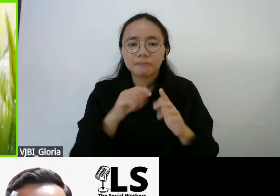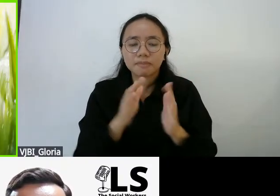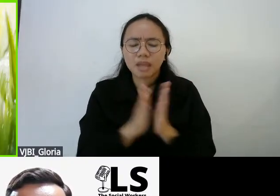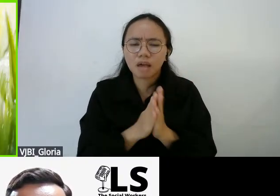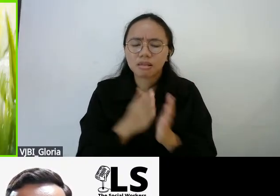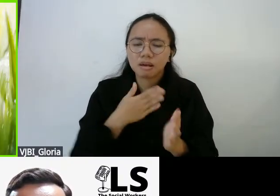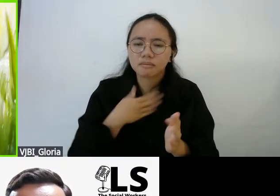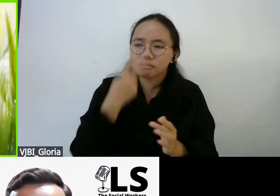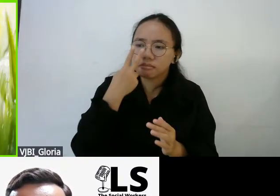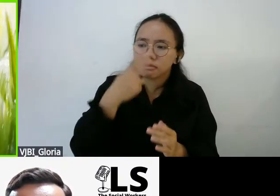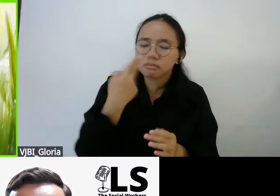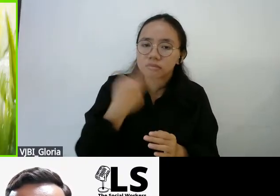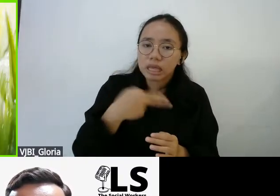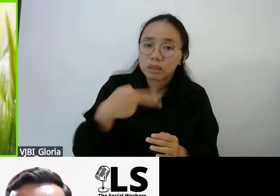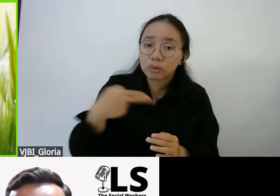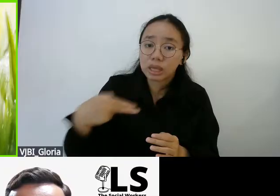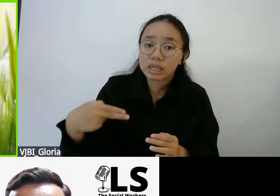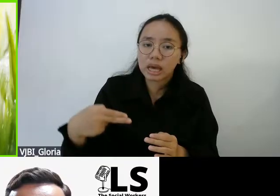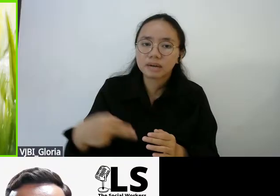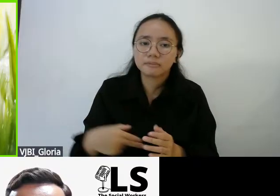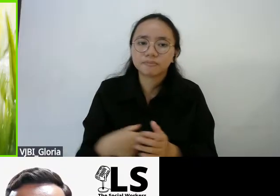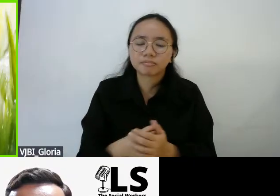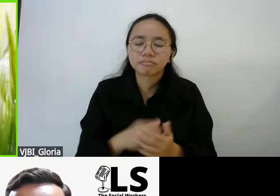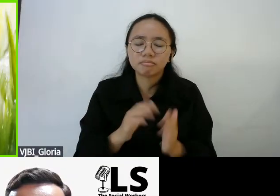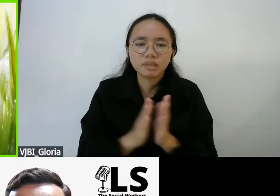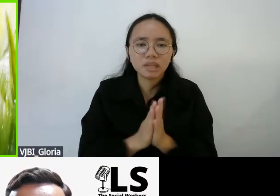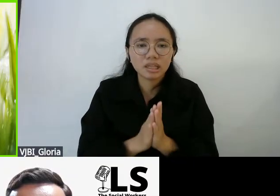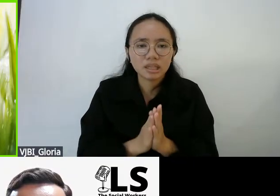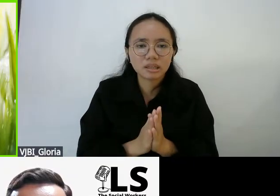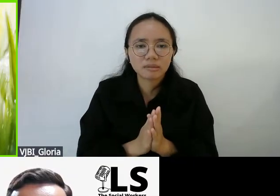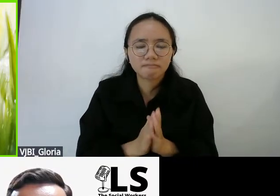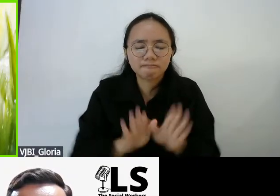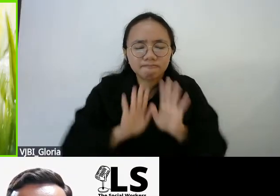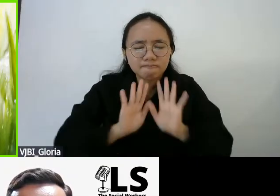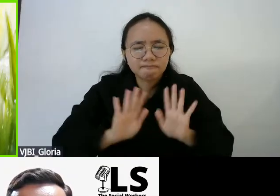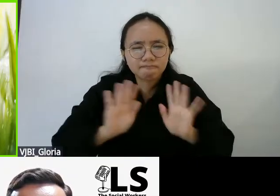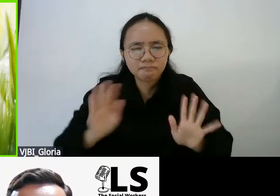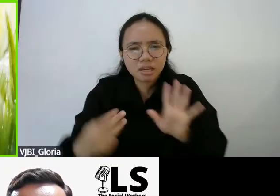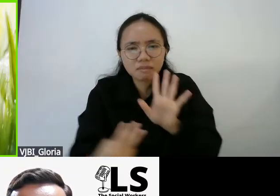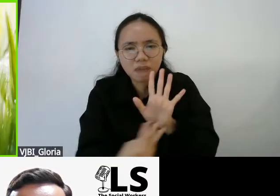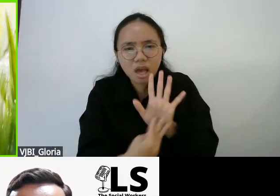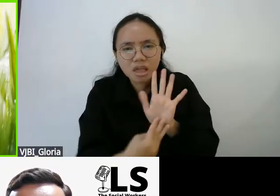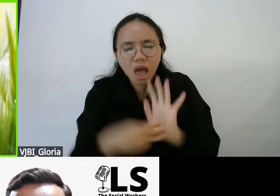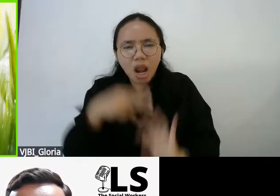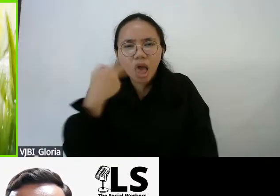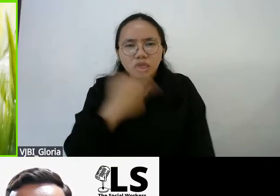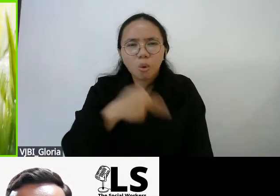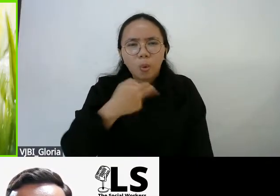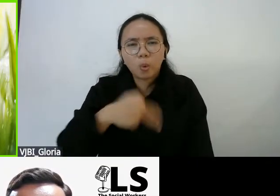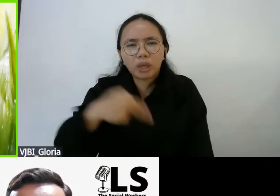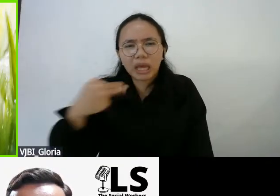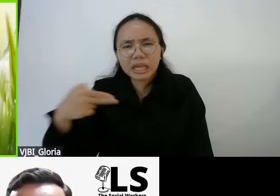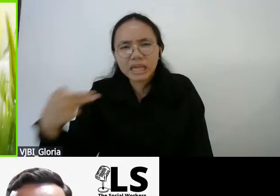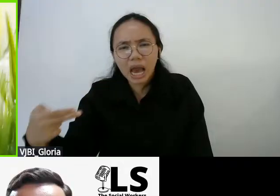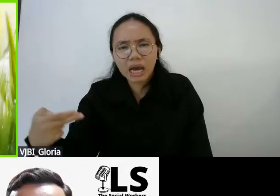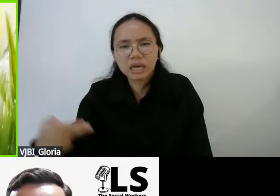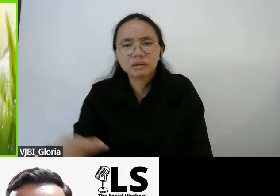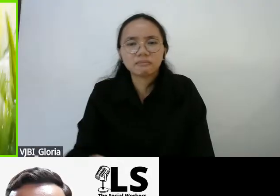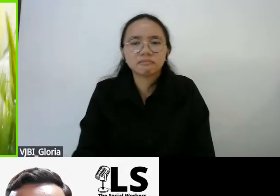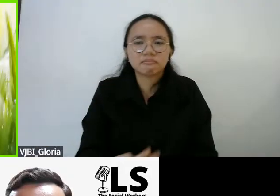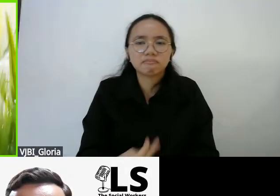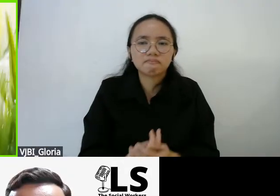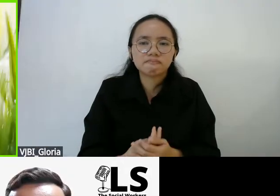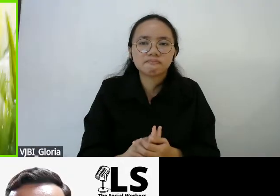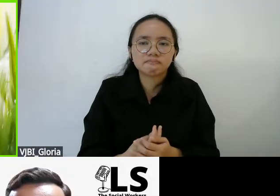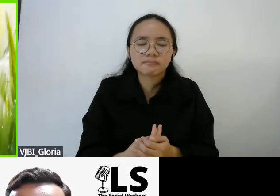There are a lot of issues here in Indonesia. Pretty much everything. There will be little tiny